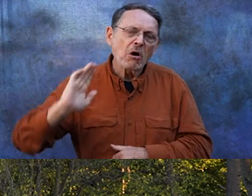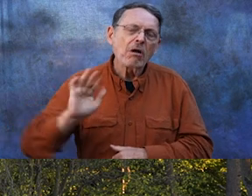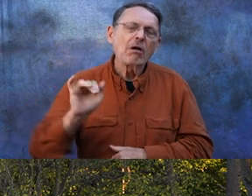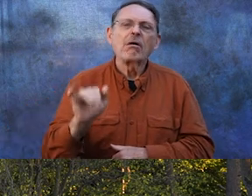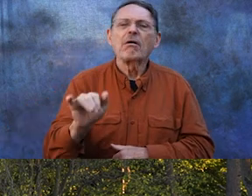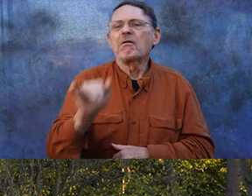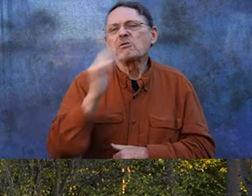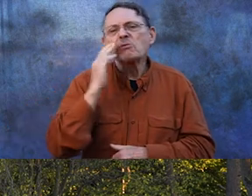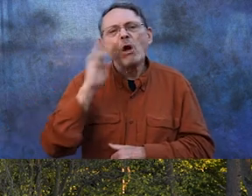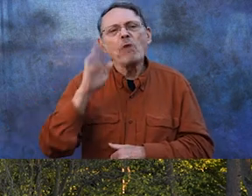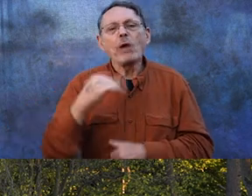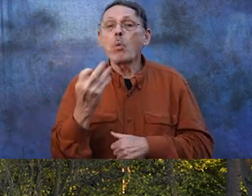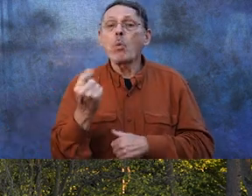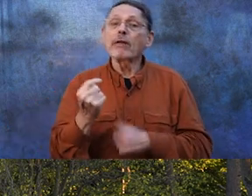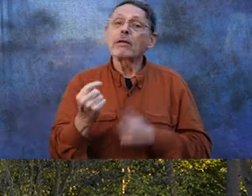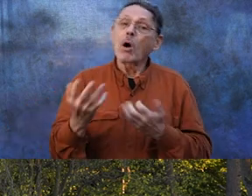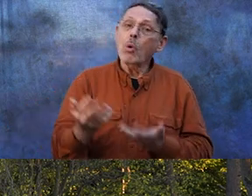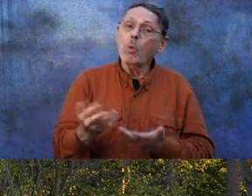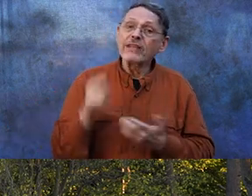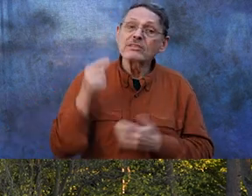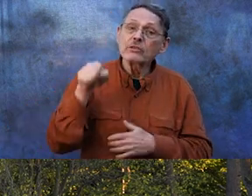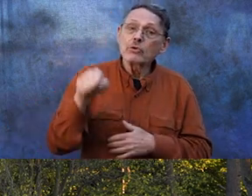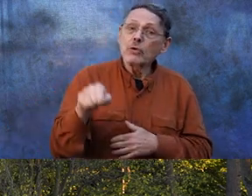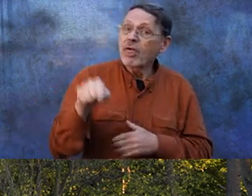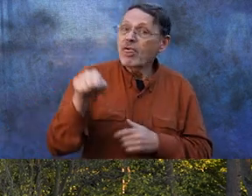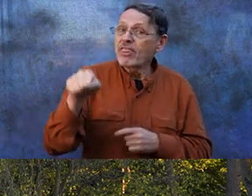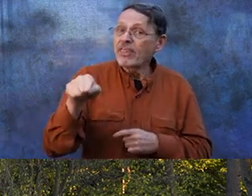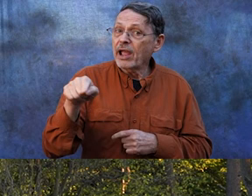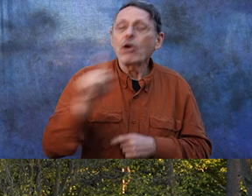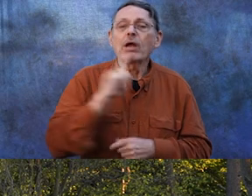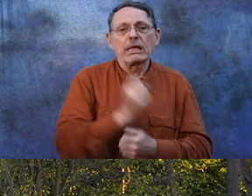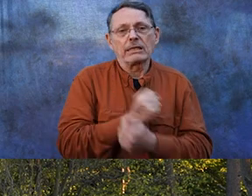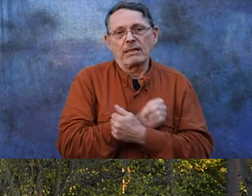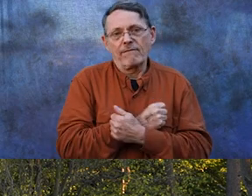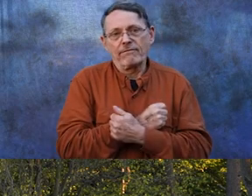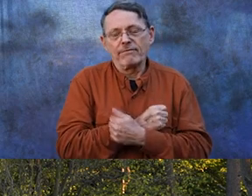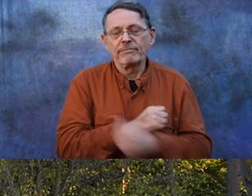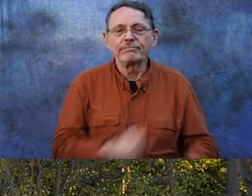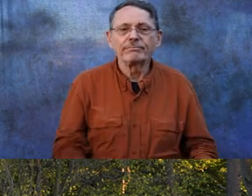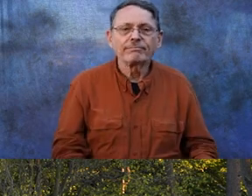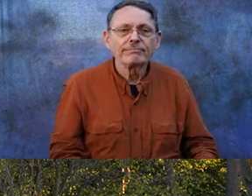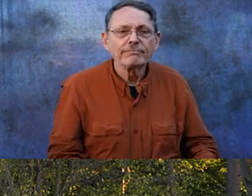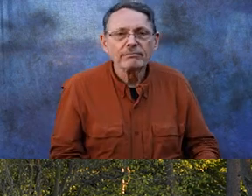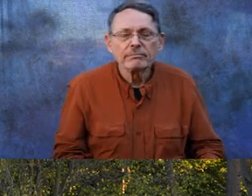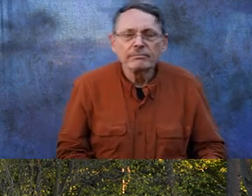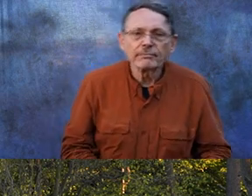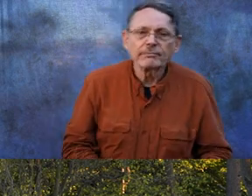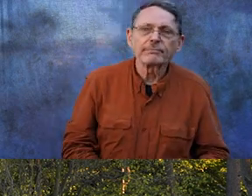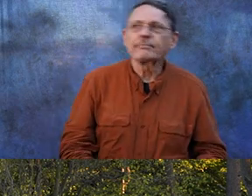here before, and you know that what awaits you on the other side is love.